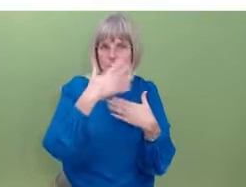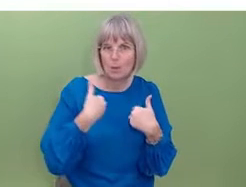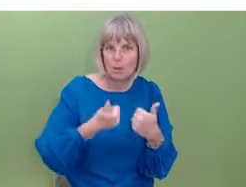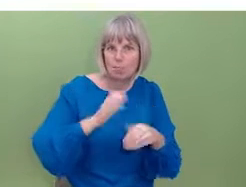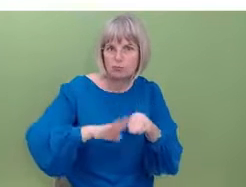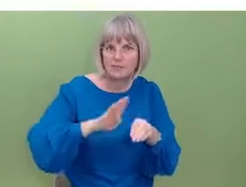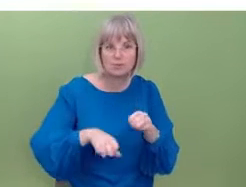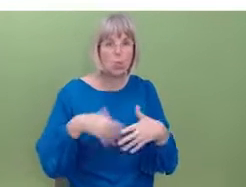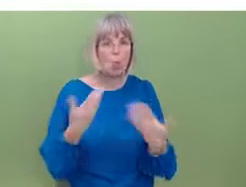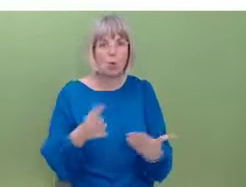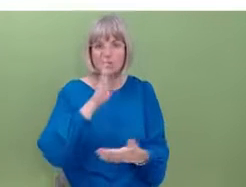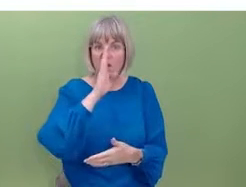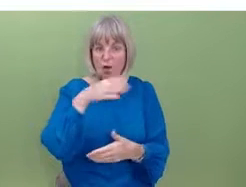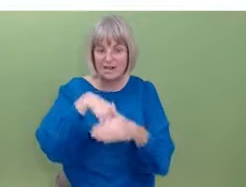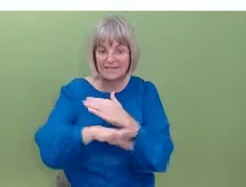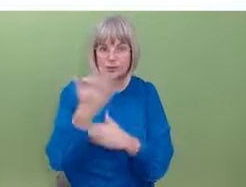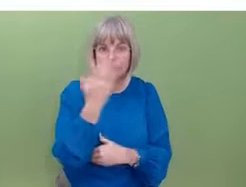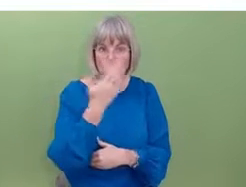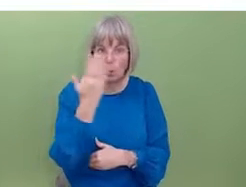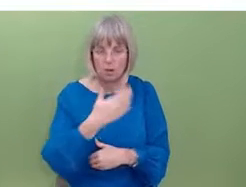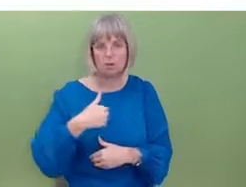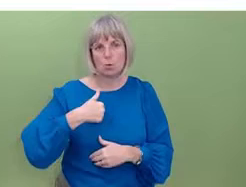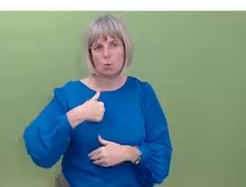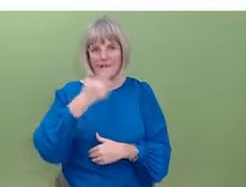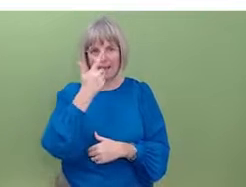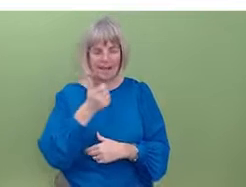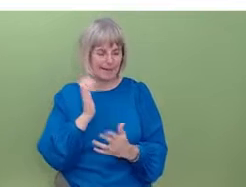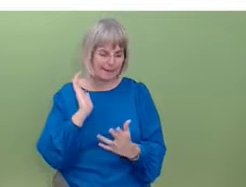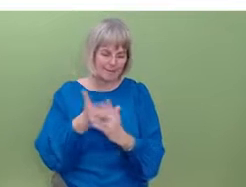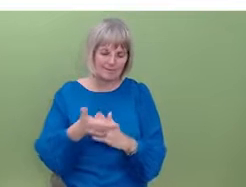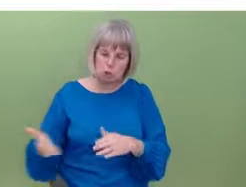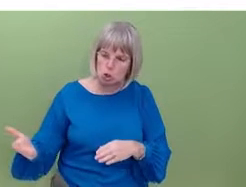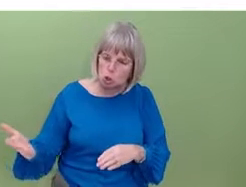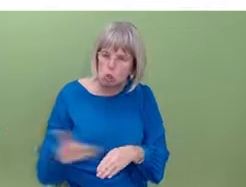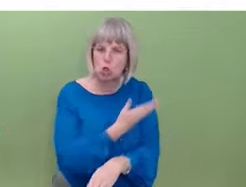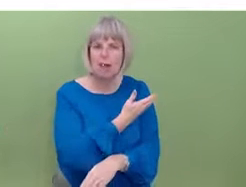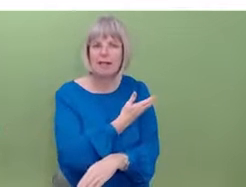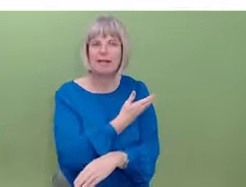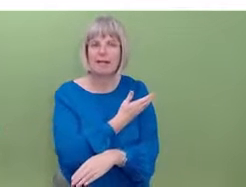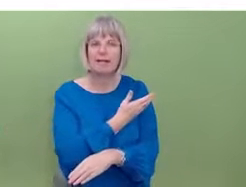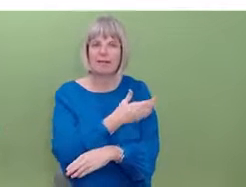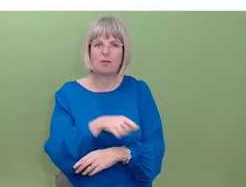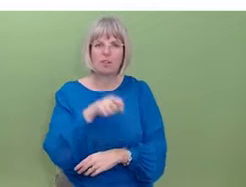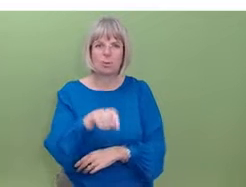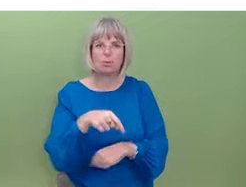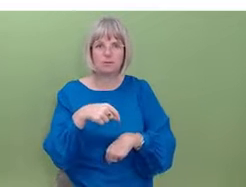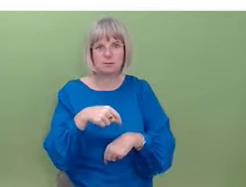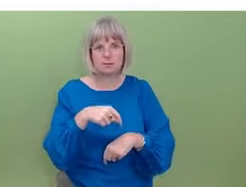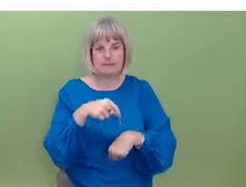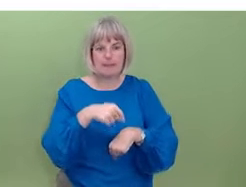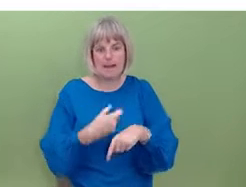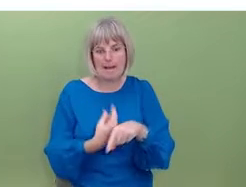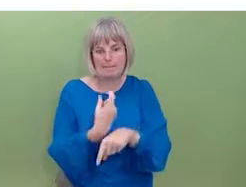directly so that we can intervene really early at those points when children really need us. And children's